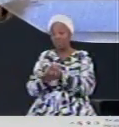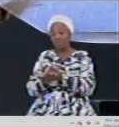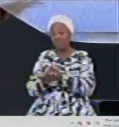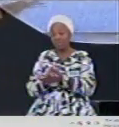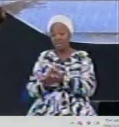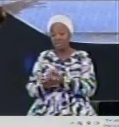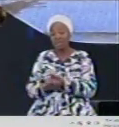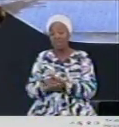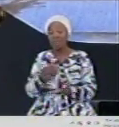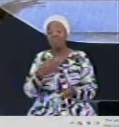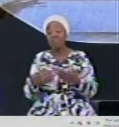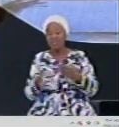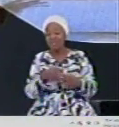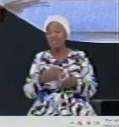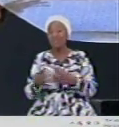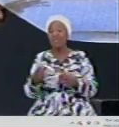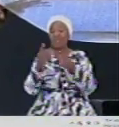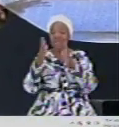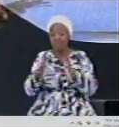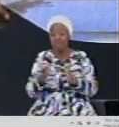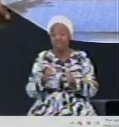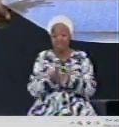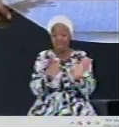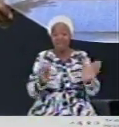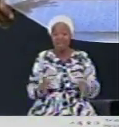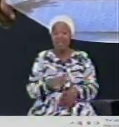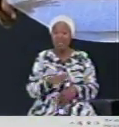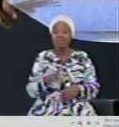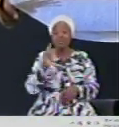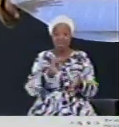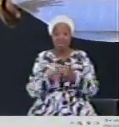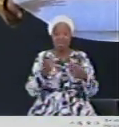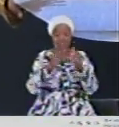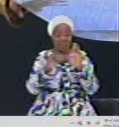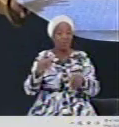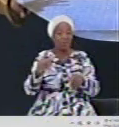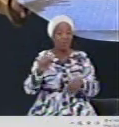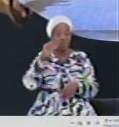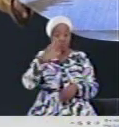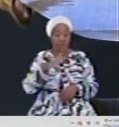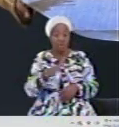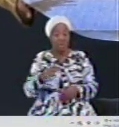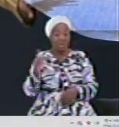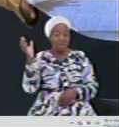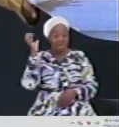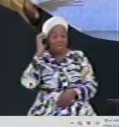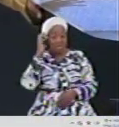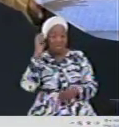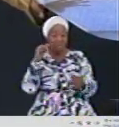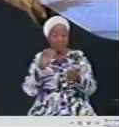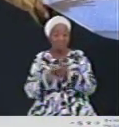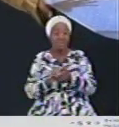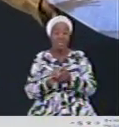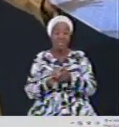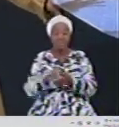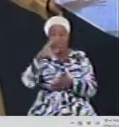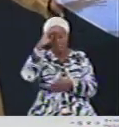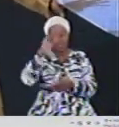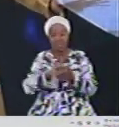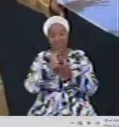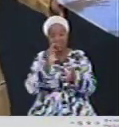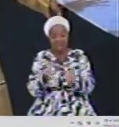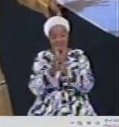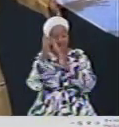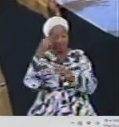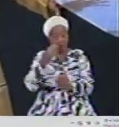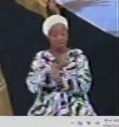sinner, generally, would a sinner, sinning woman, yield to that person that is asking